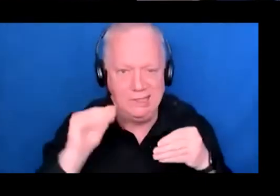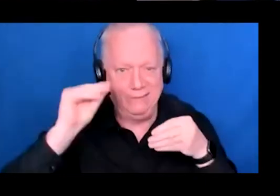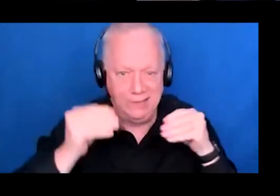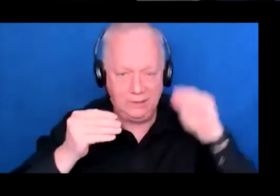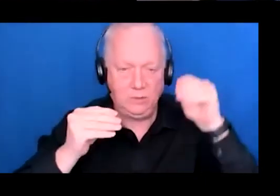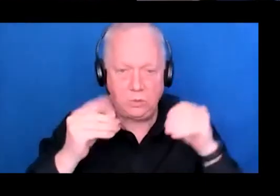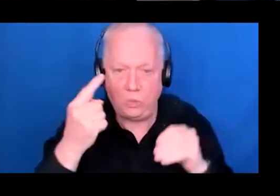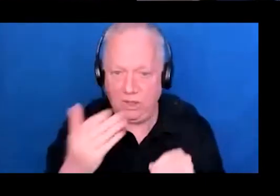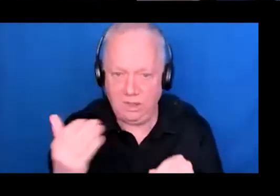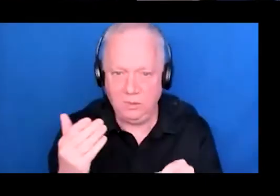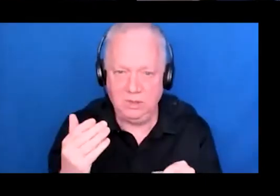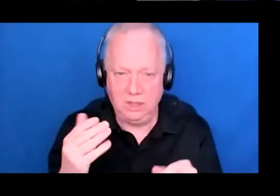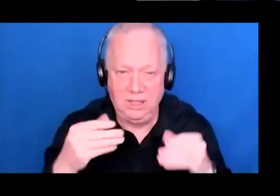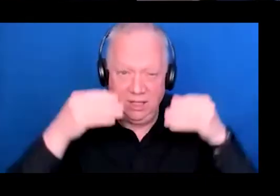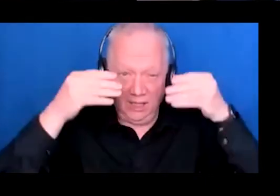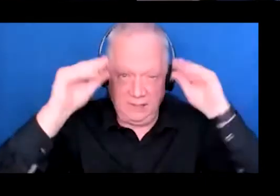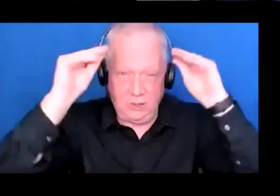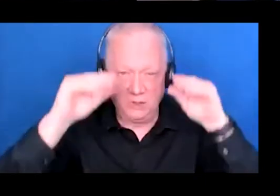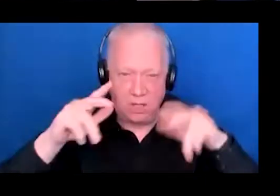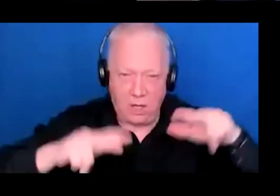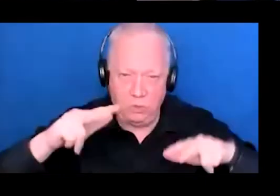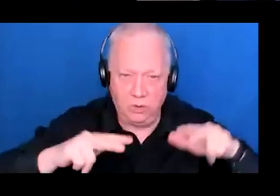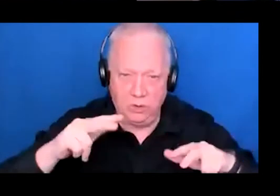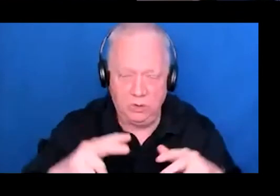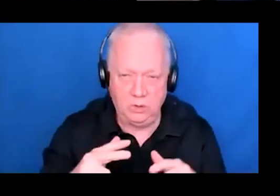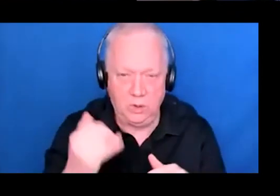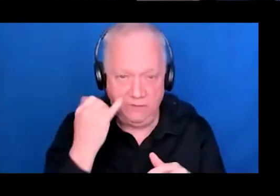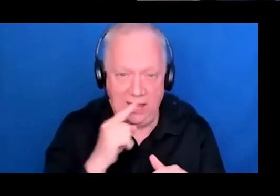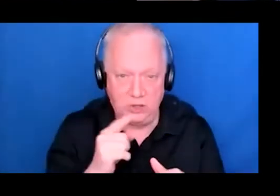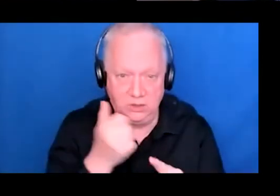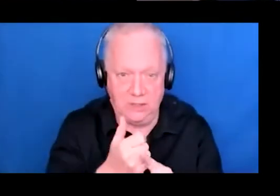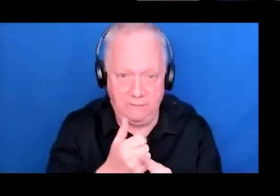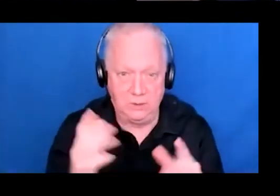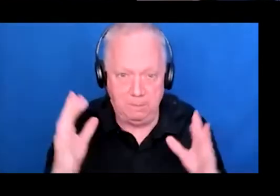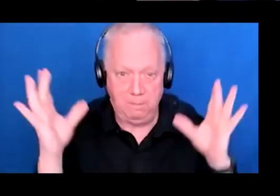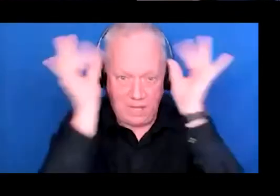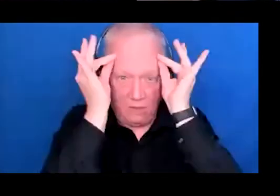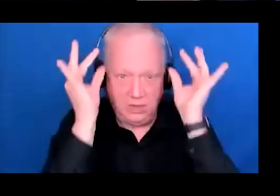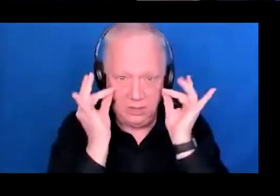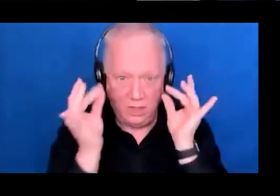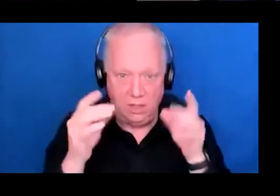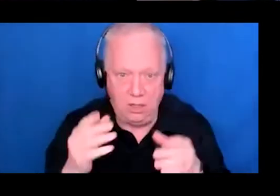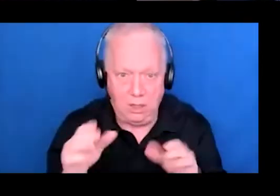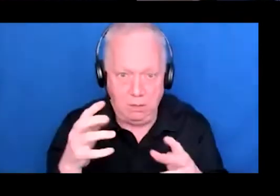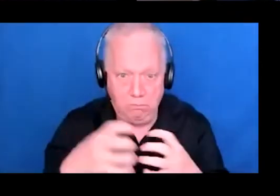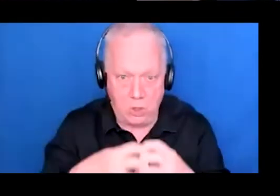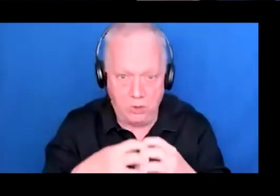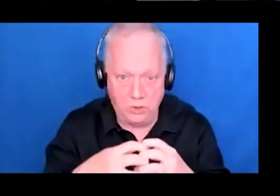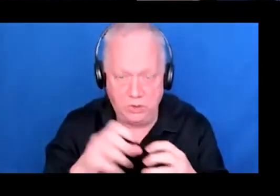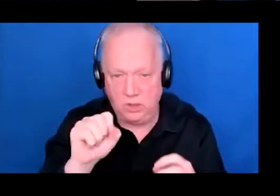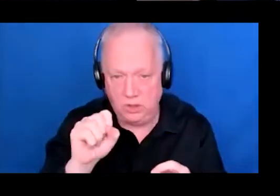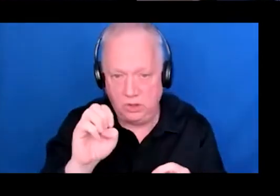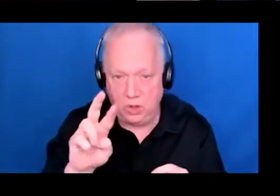Because the one thing was kind of like lifting it was awkward. So if it actually is mounted on servos, then those panels can